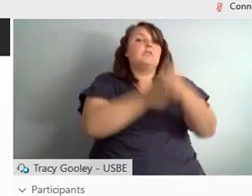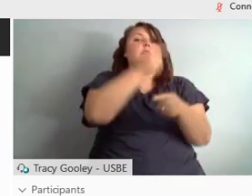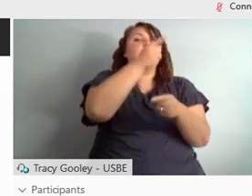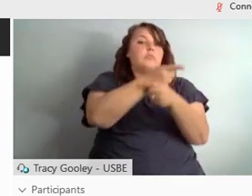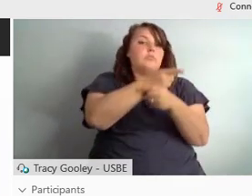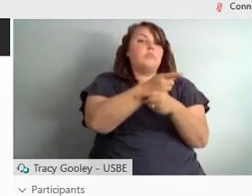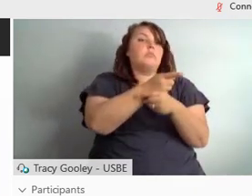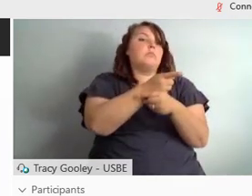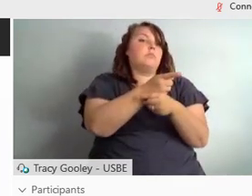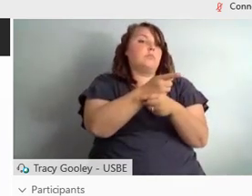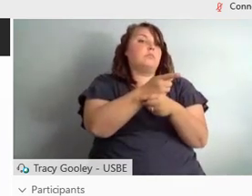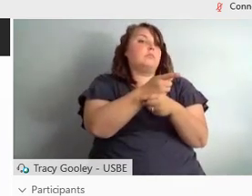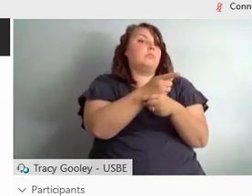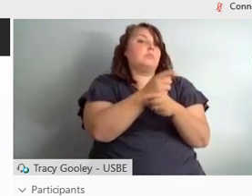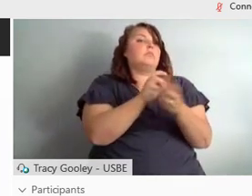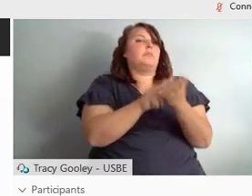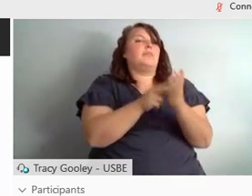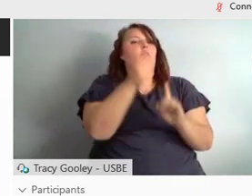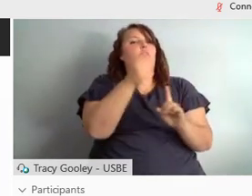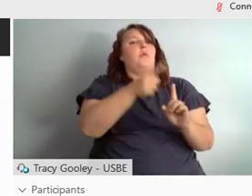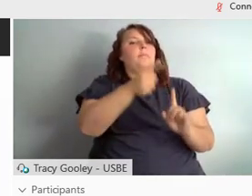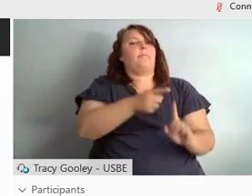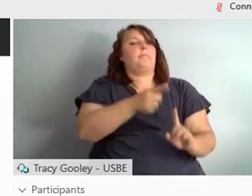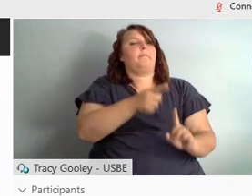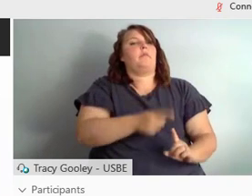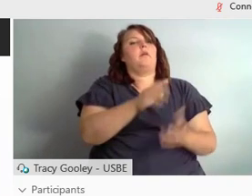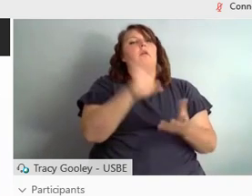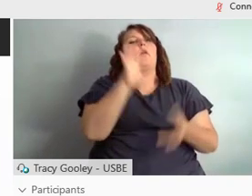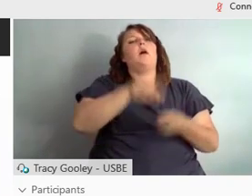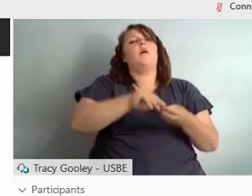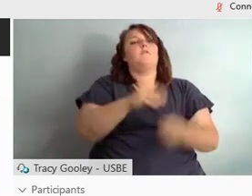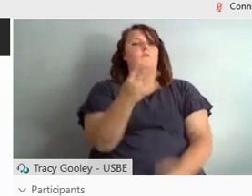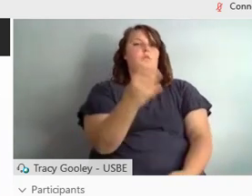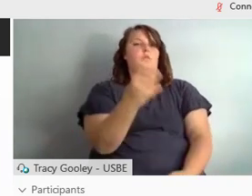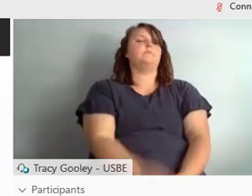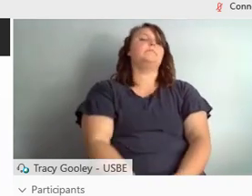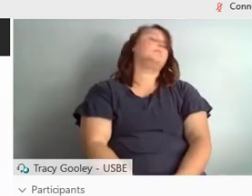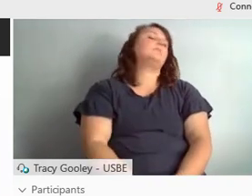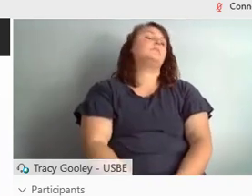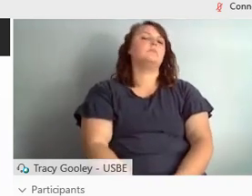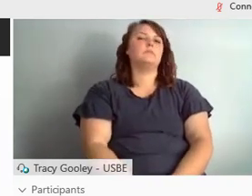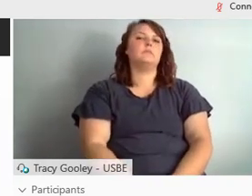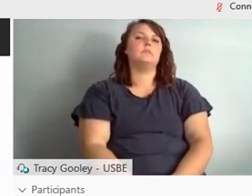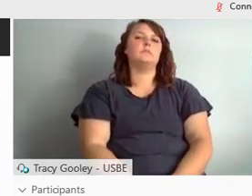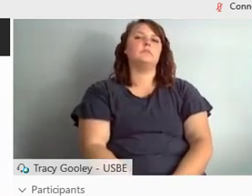correctly identified group. And there are 4 points possible.